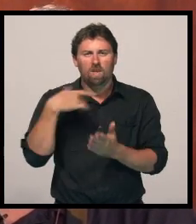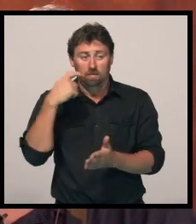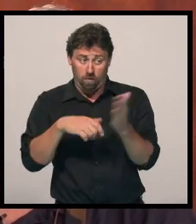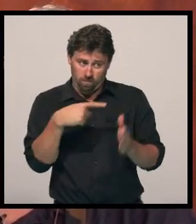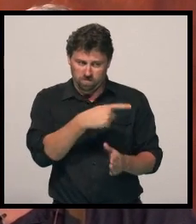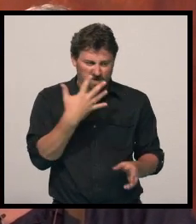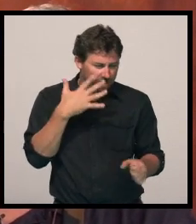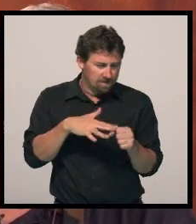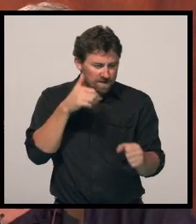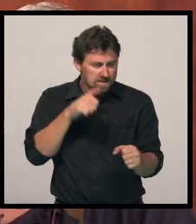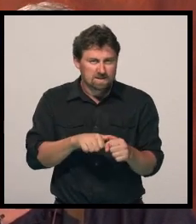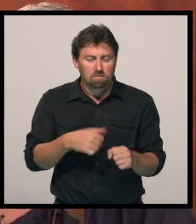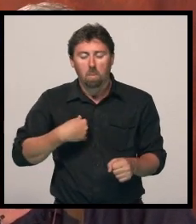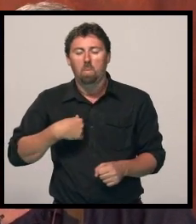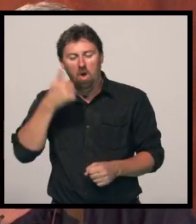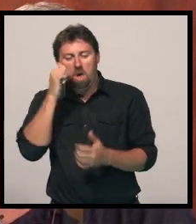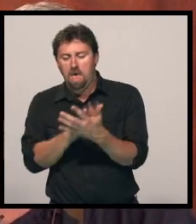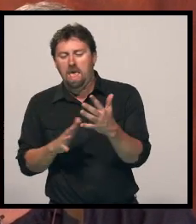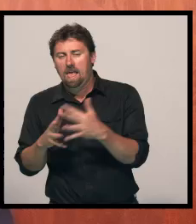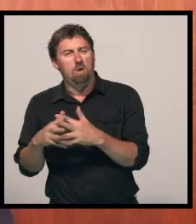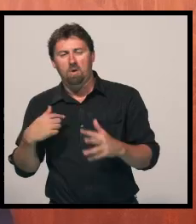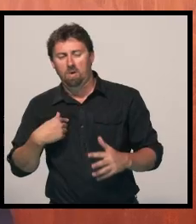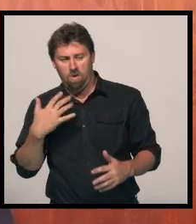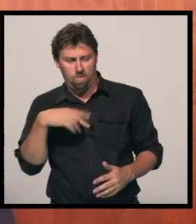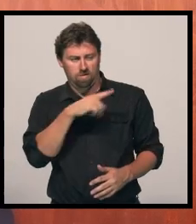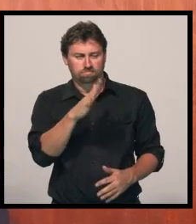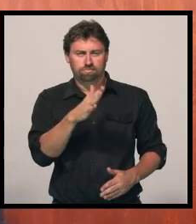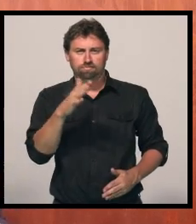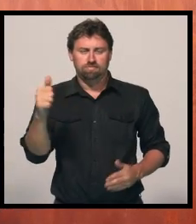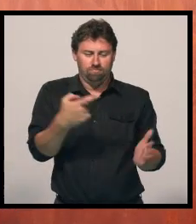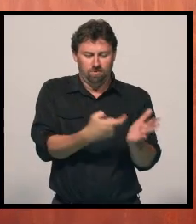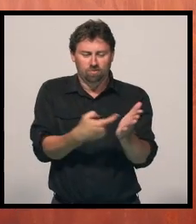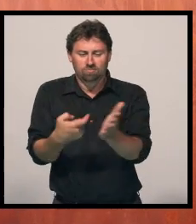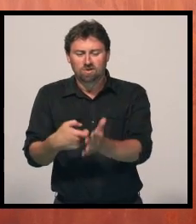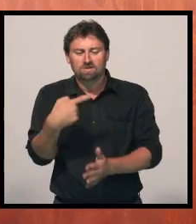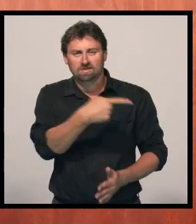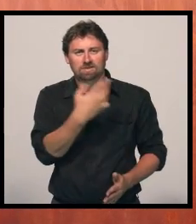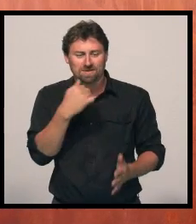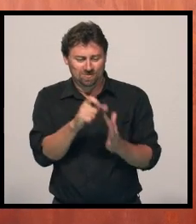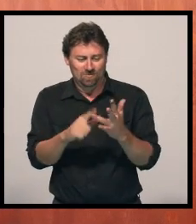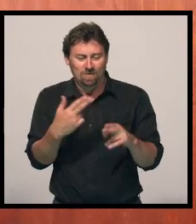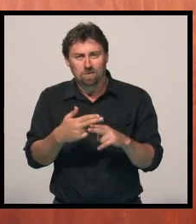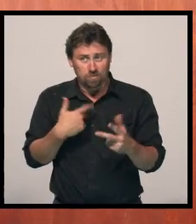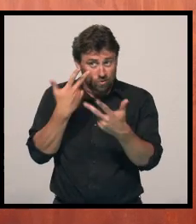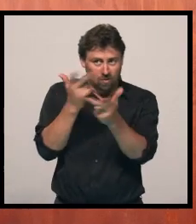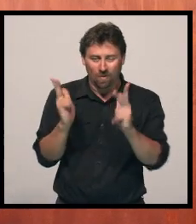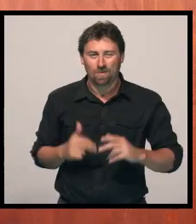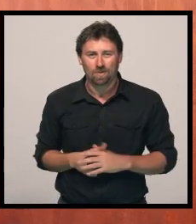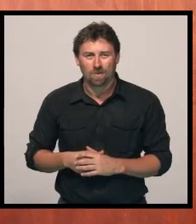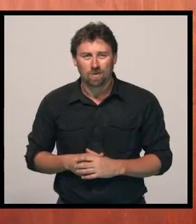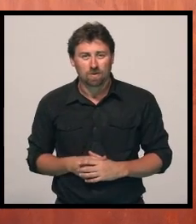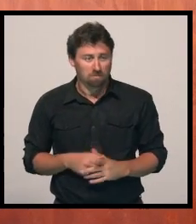well, what's the chance of getting the master to show people how to use it? Sure. Terrific. All right, well, I'll step back and I'll let